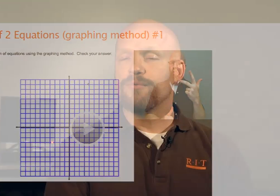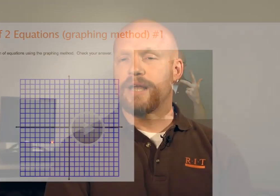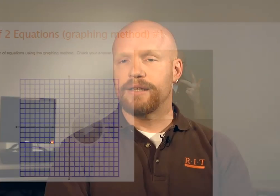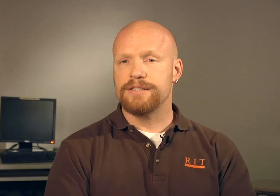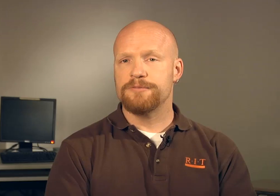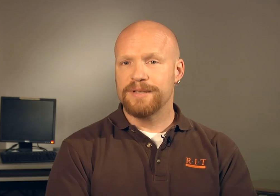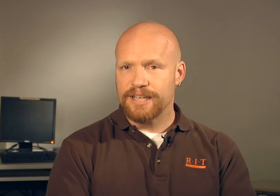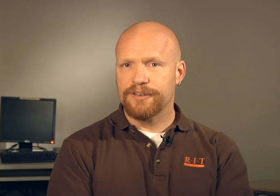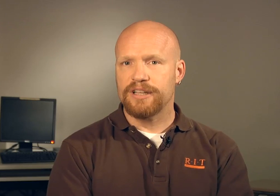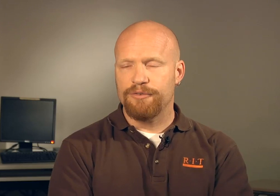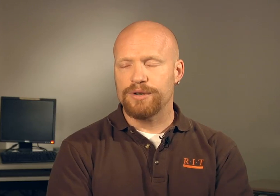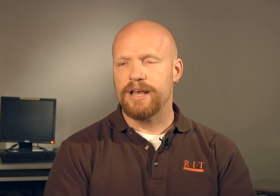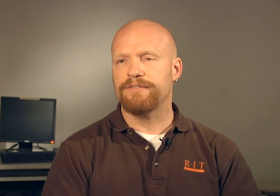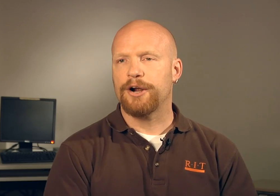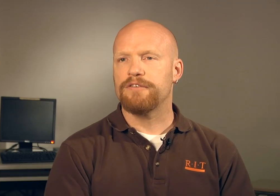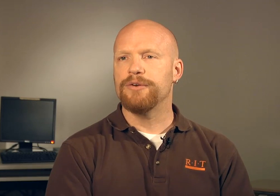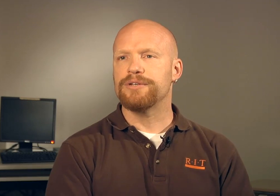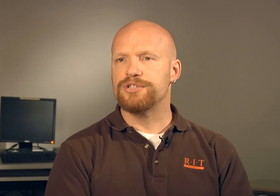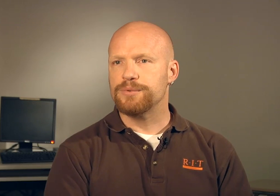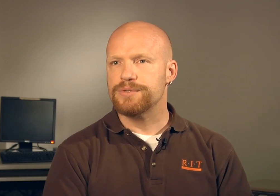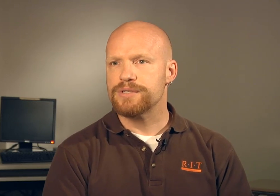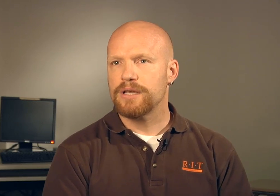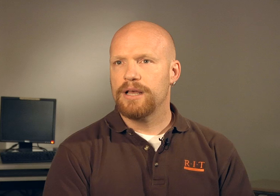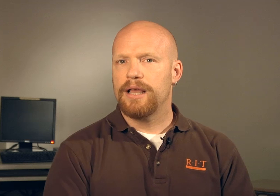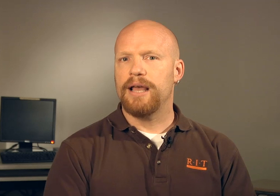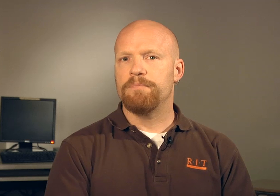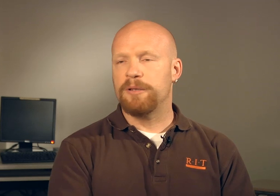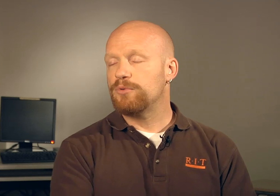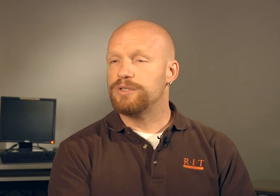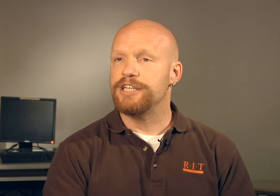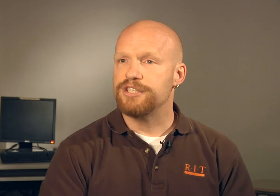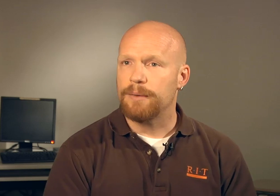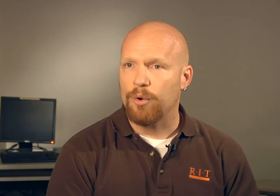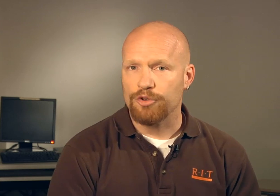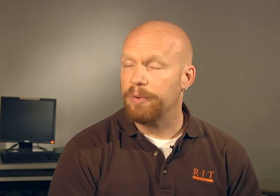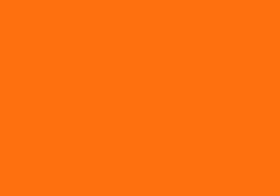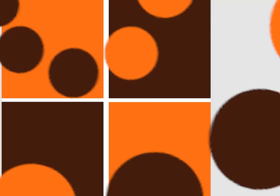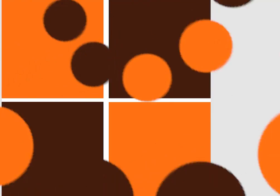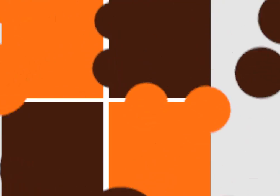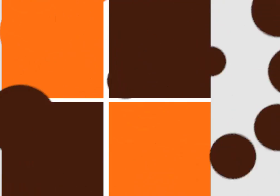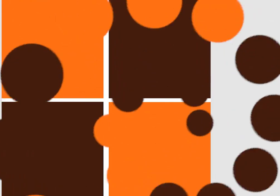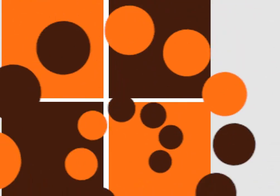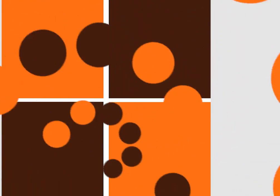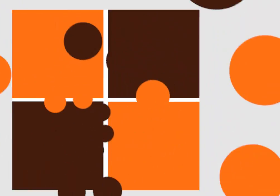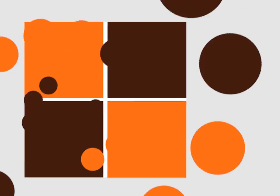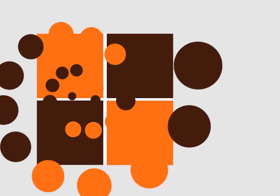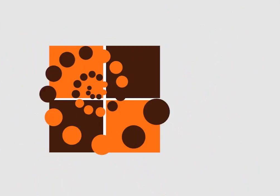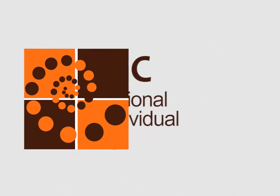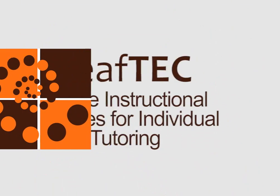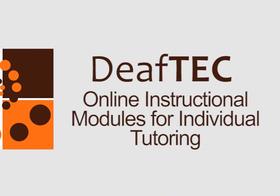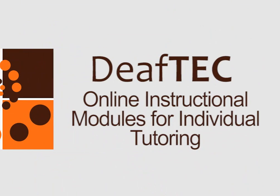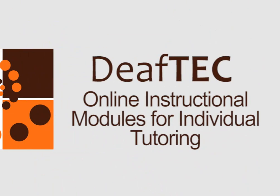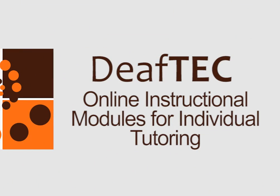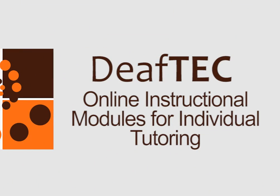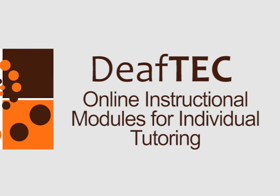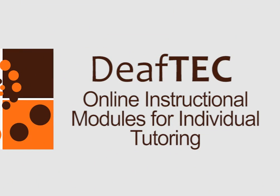but created specifically for deaf and hard of hearing students and people who teach them or their parents.